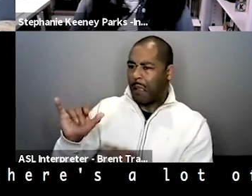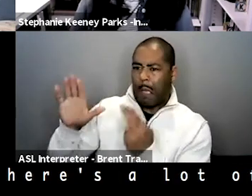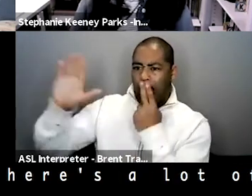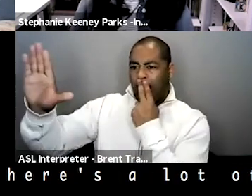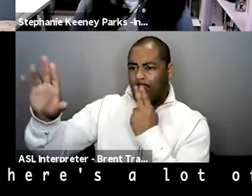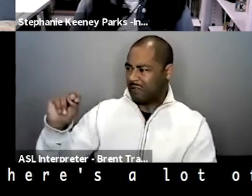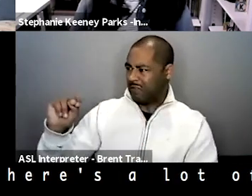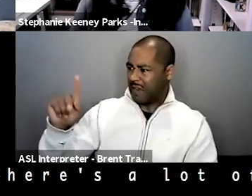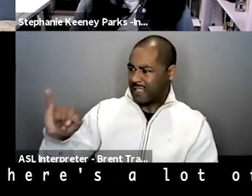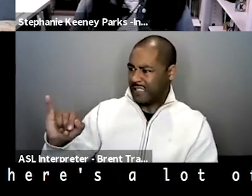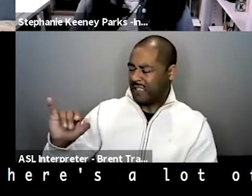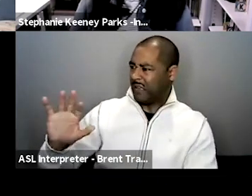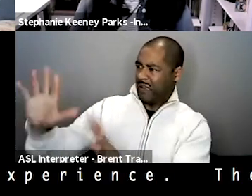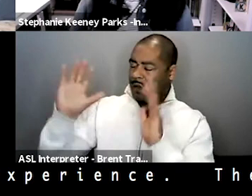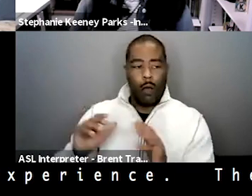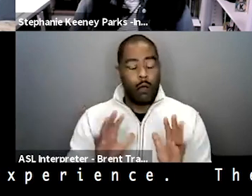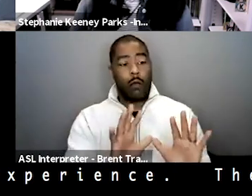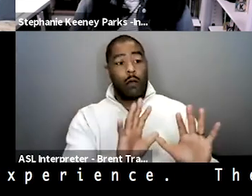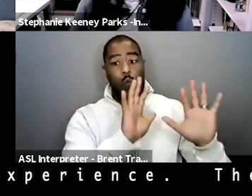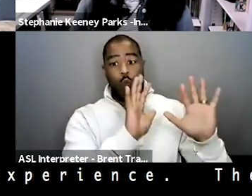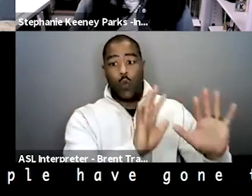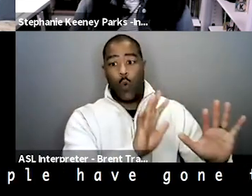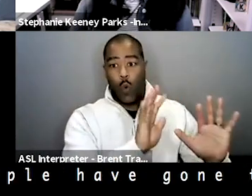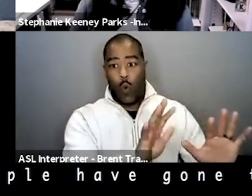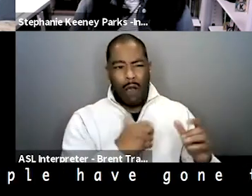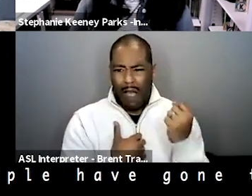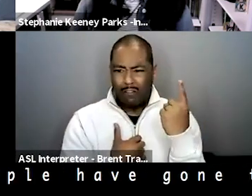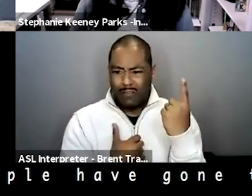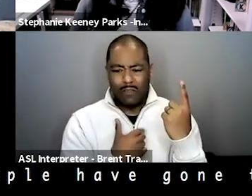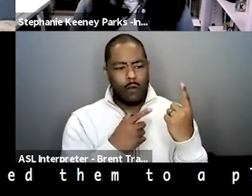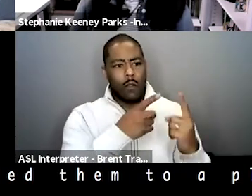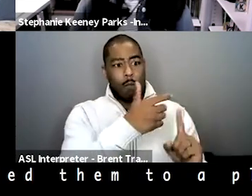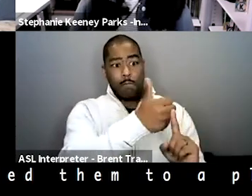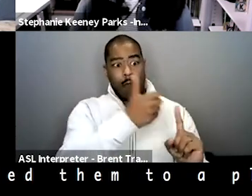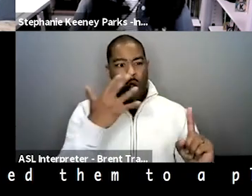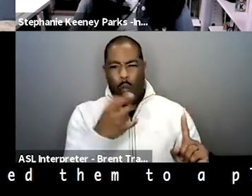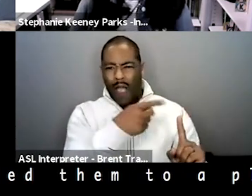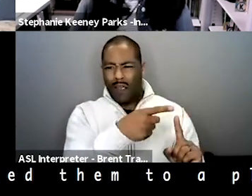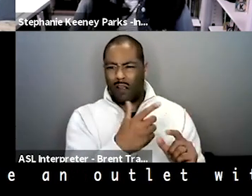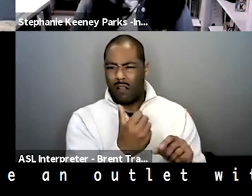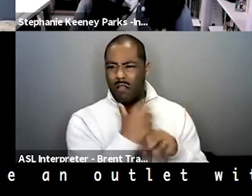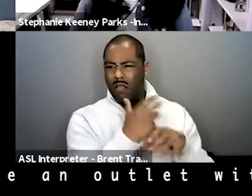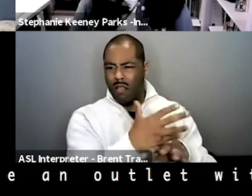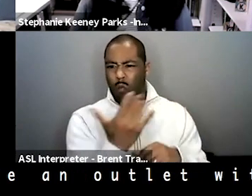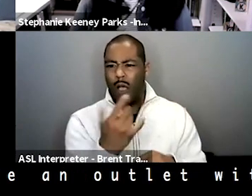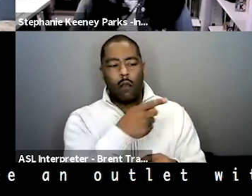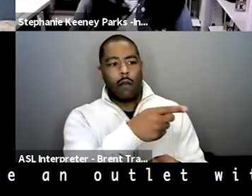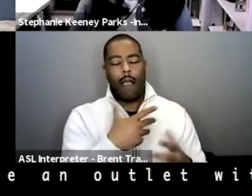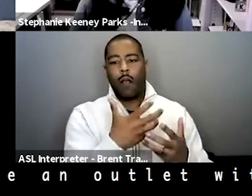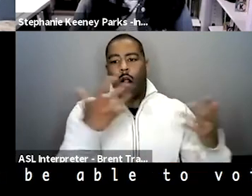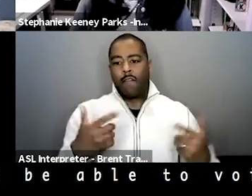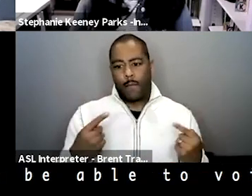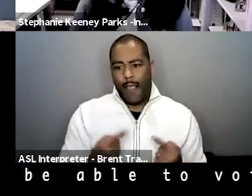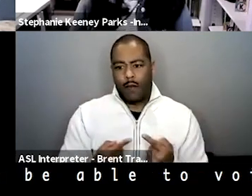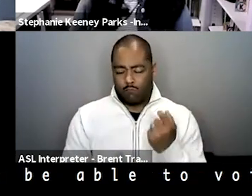But I understand where these reactions come from. I know there's a lot of pain that people are experiencing. There's so much that people have gone through that's led them to this place